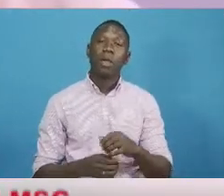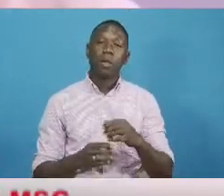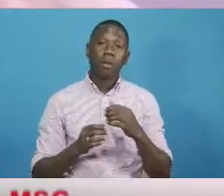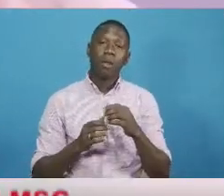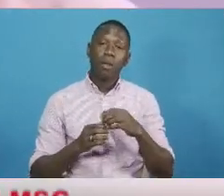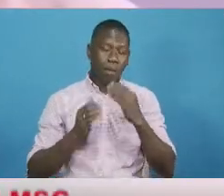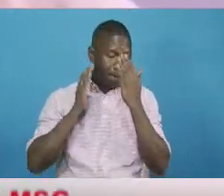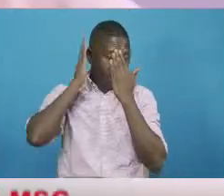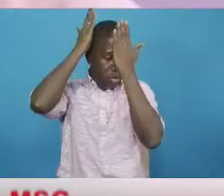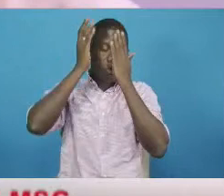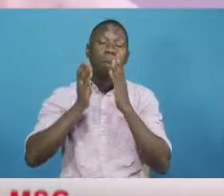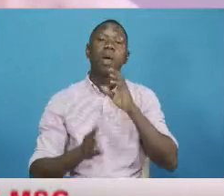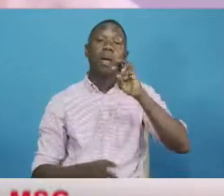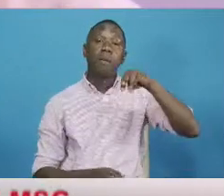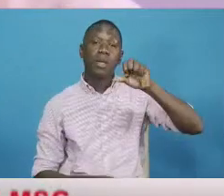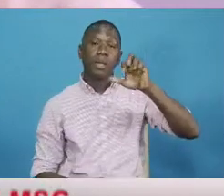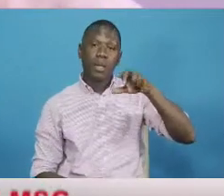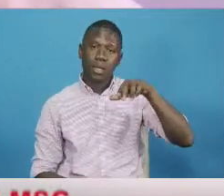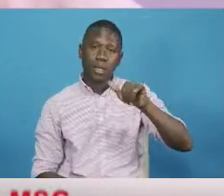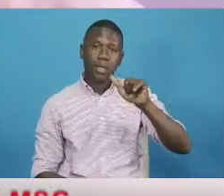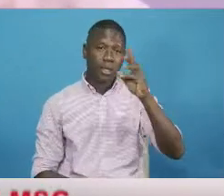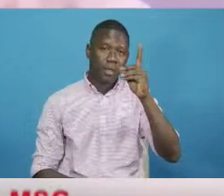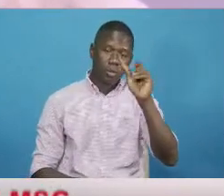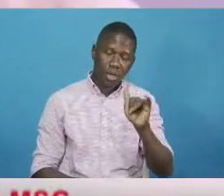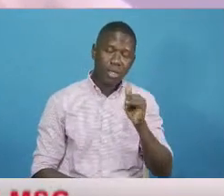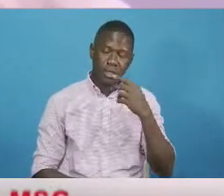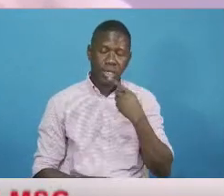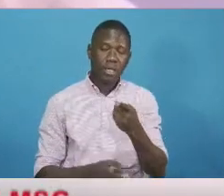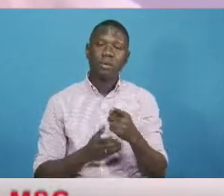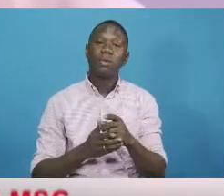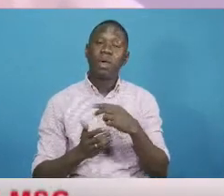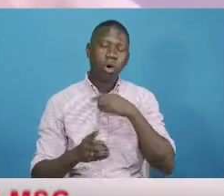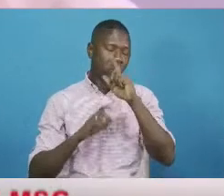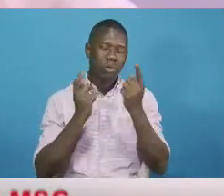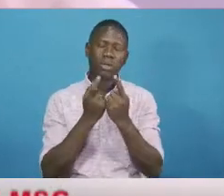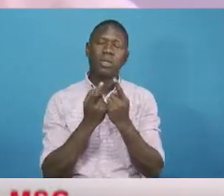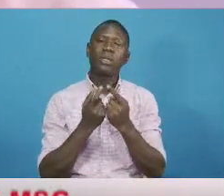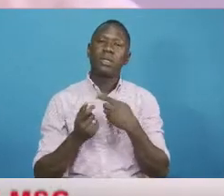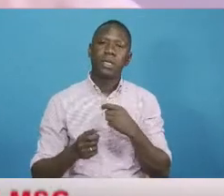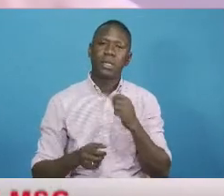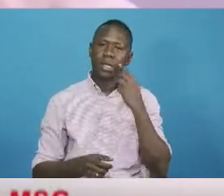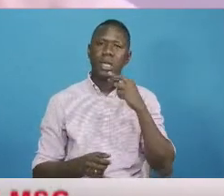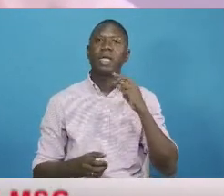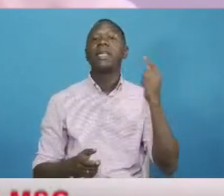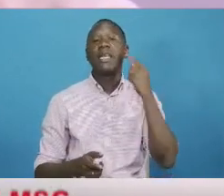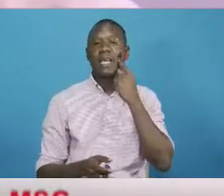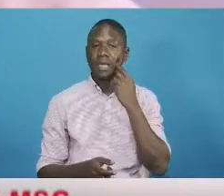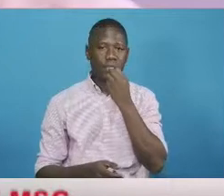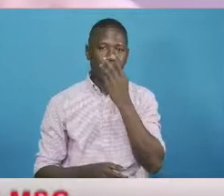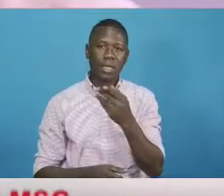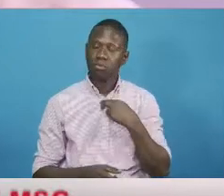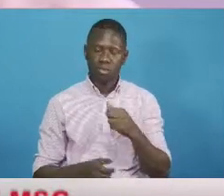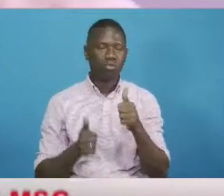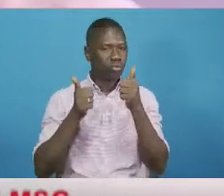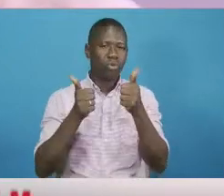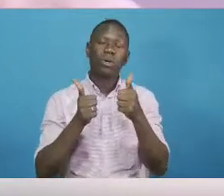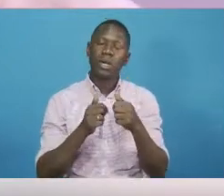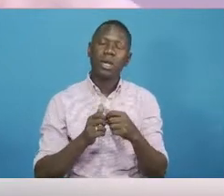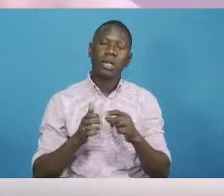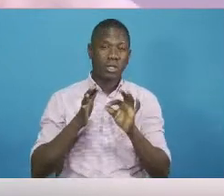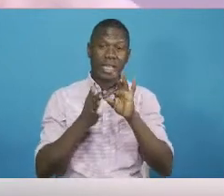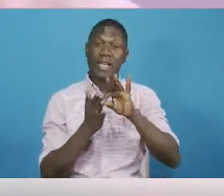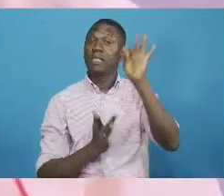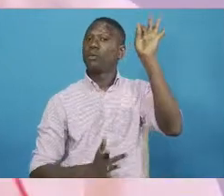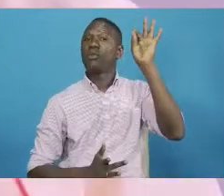gave hope to others who obey the Lord's commands. The Assumption, he says, was peculiar and exceptional, but God